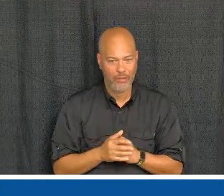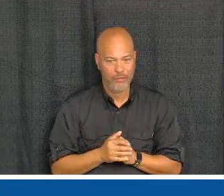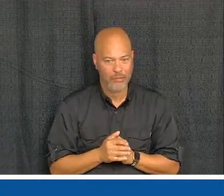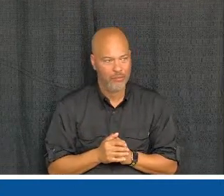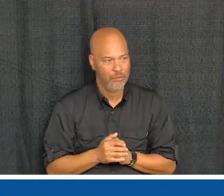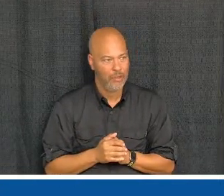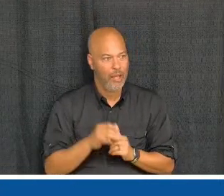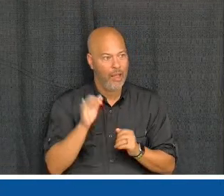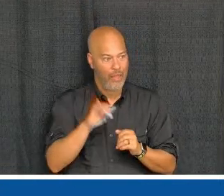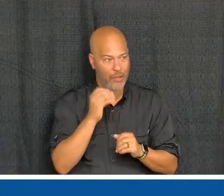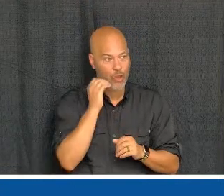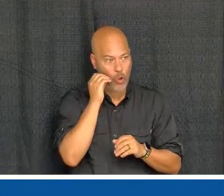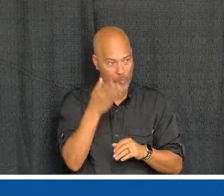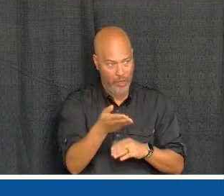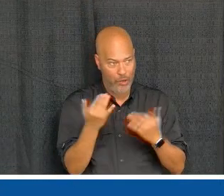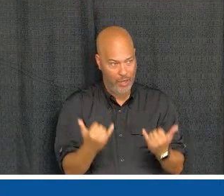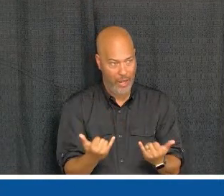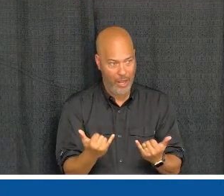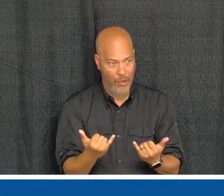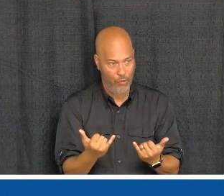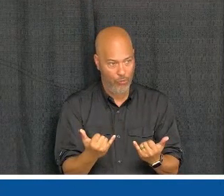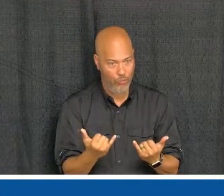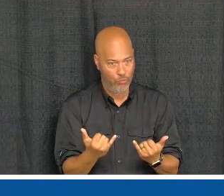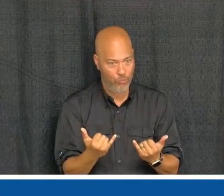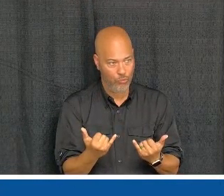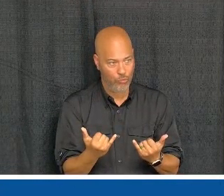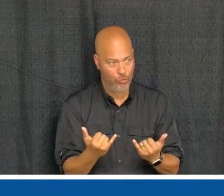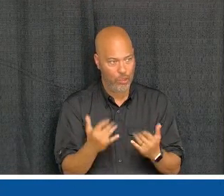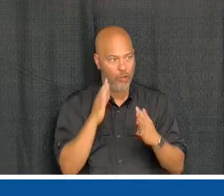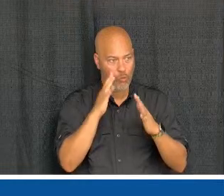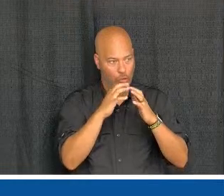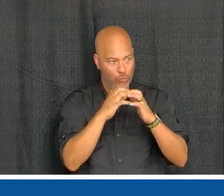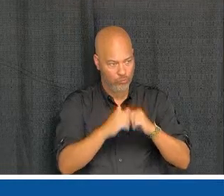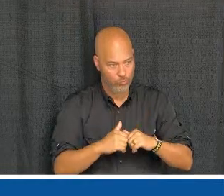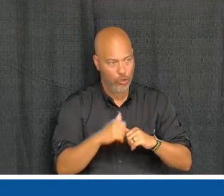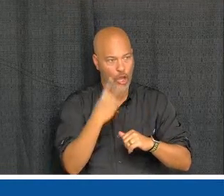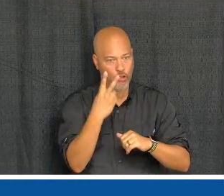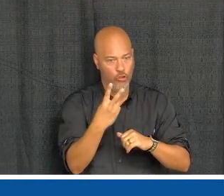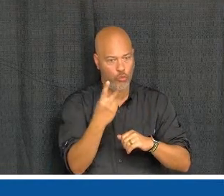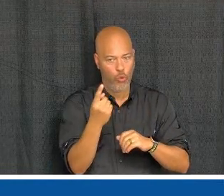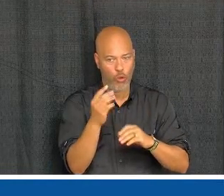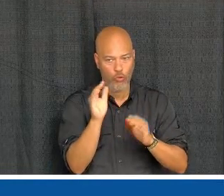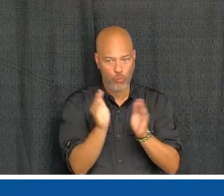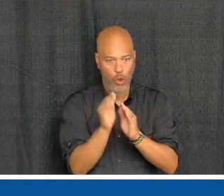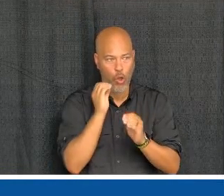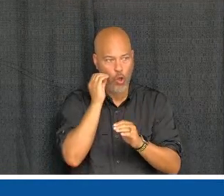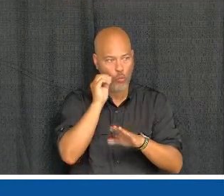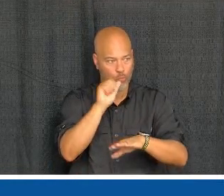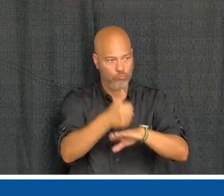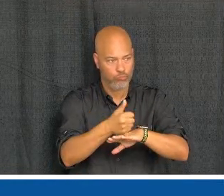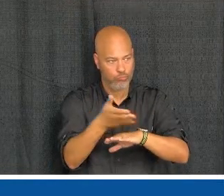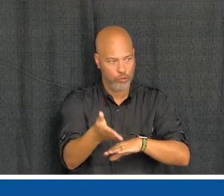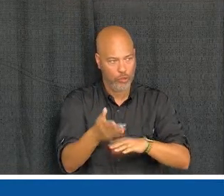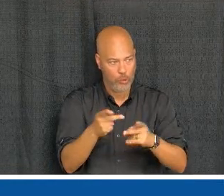There's the existing house on the property to be demolished and 2 single-family homes put in its place.